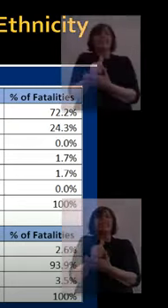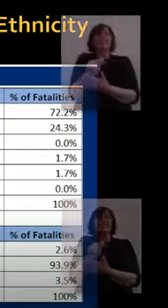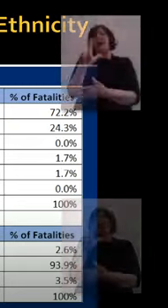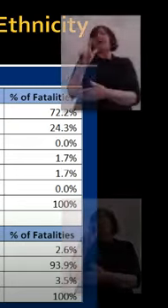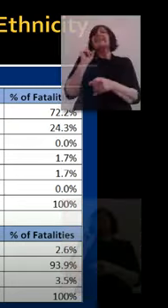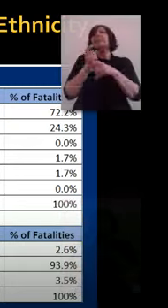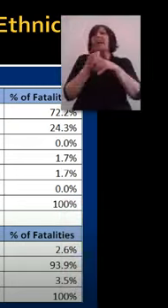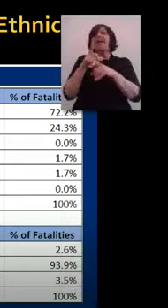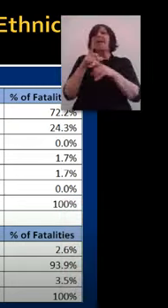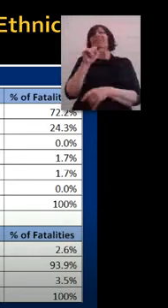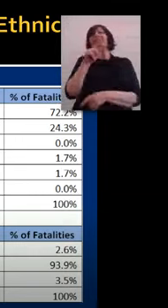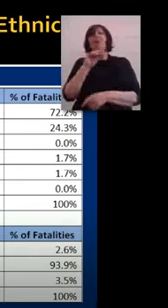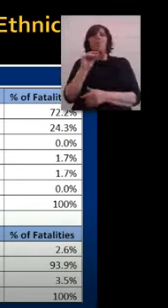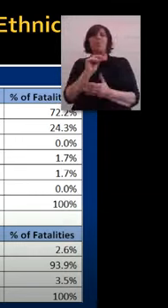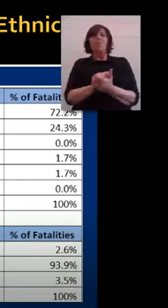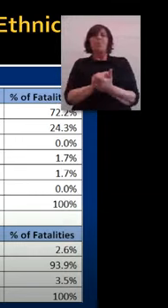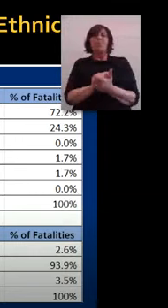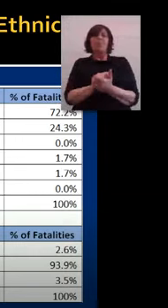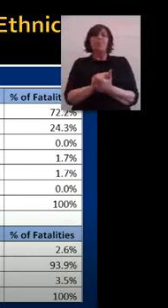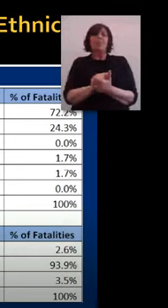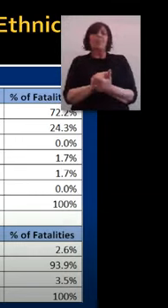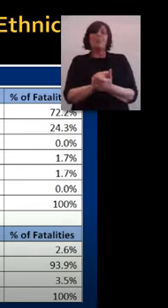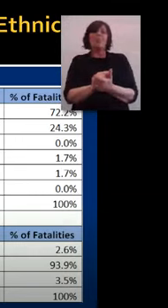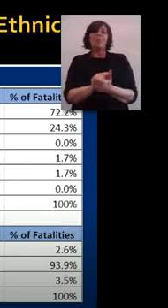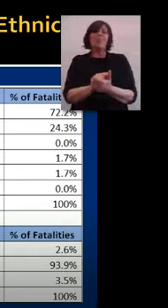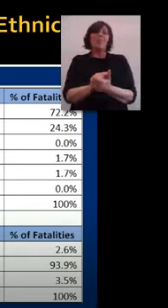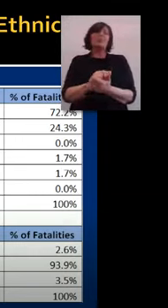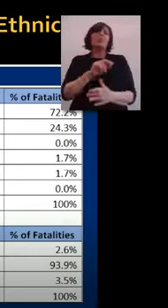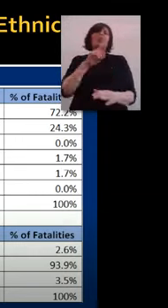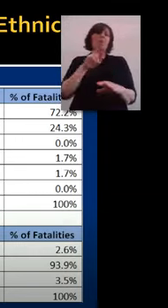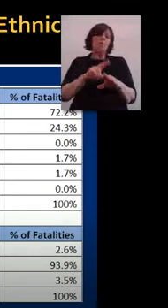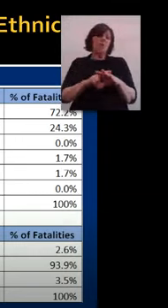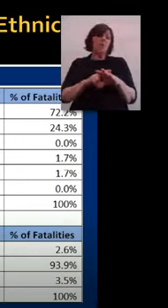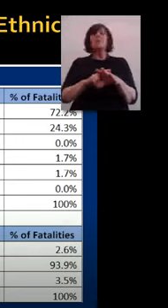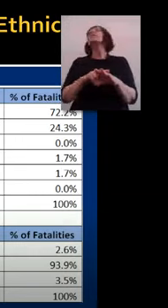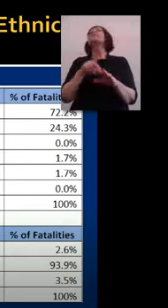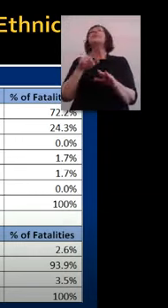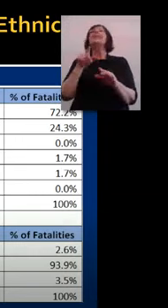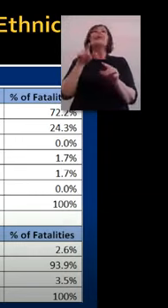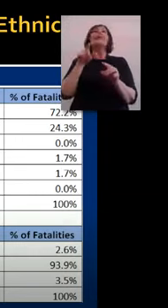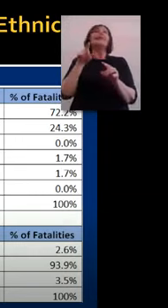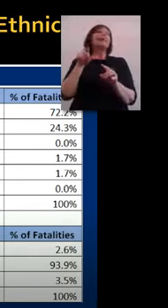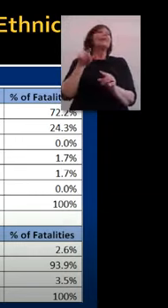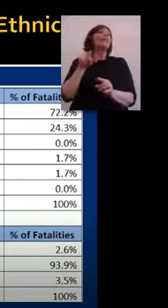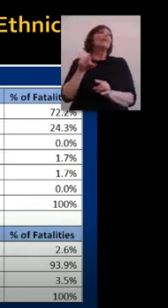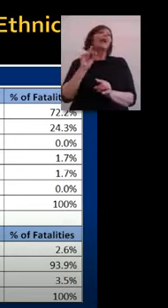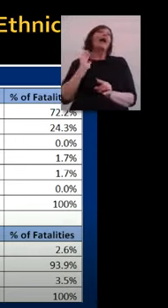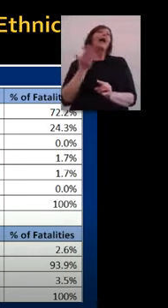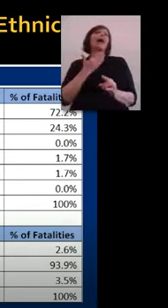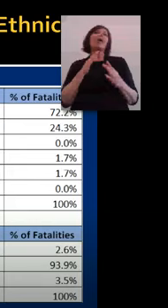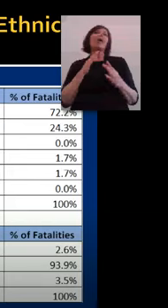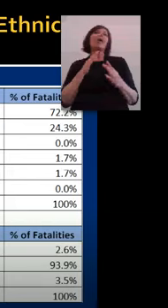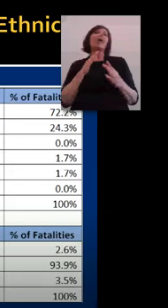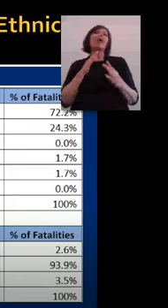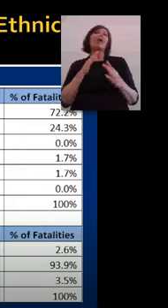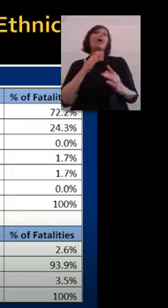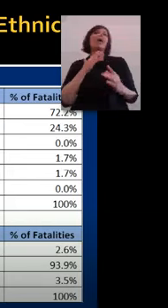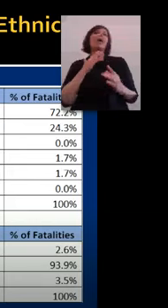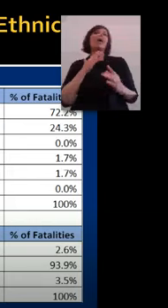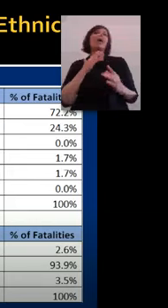this is also, reinforcing the health disparities that we're seeing in our community, because we know